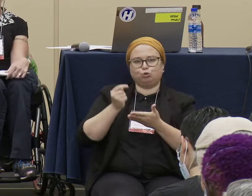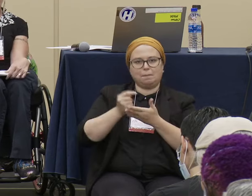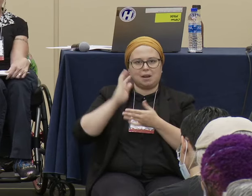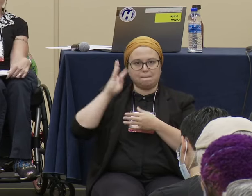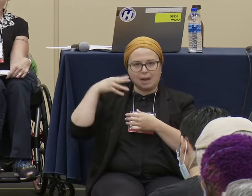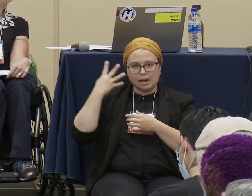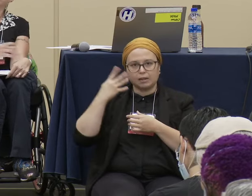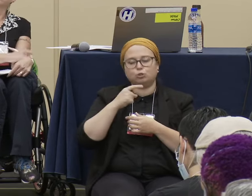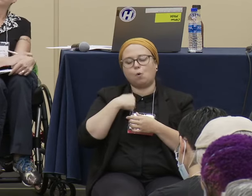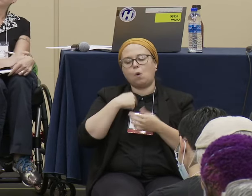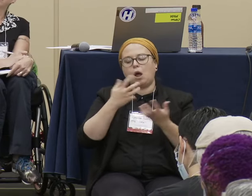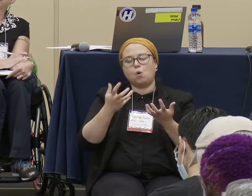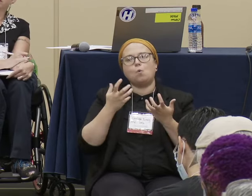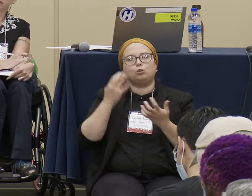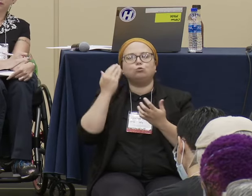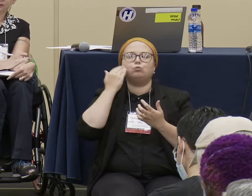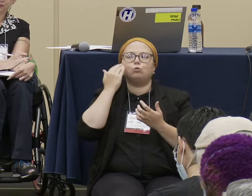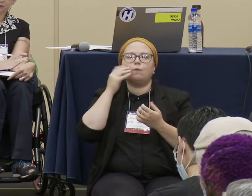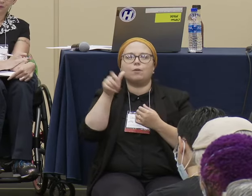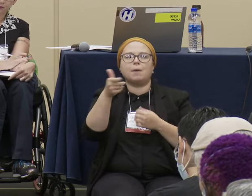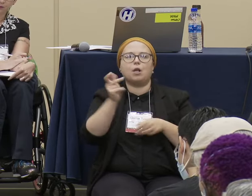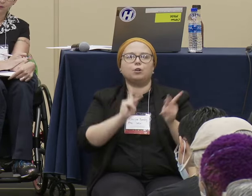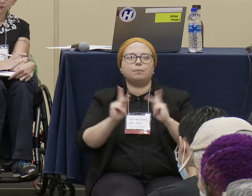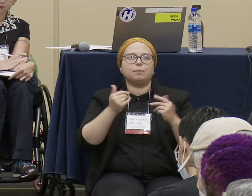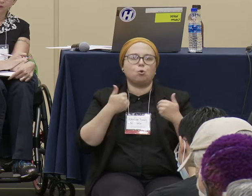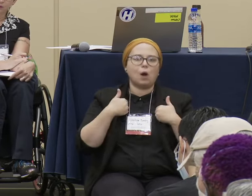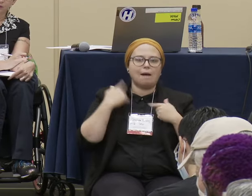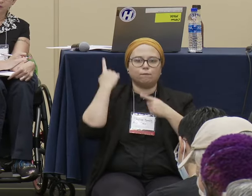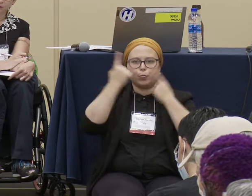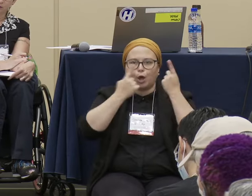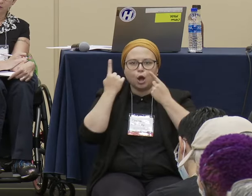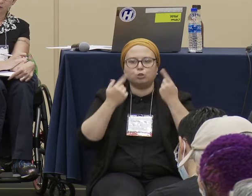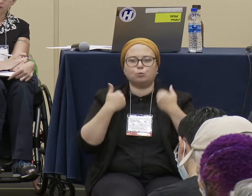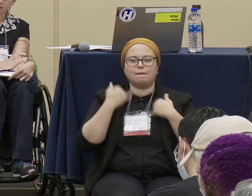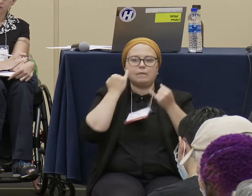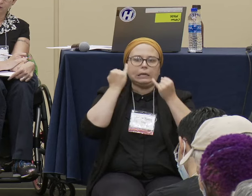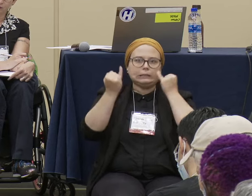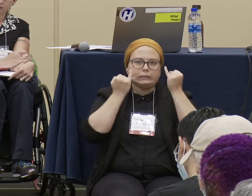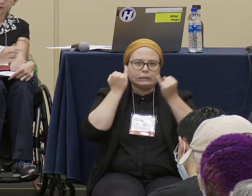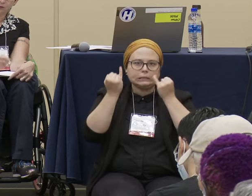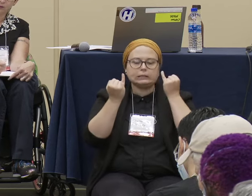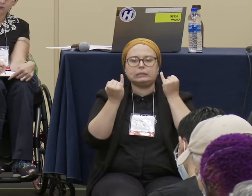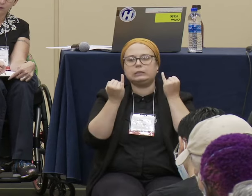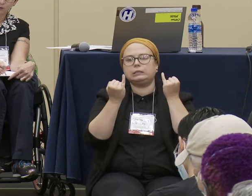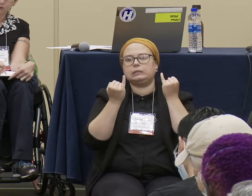to hear from other folks who maybe have thoughts or insights about the ways that